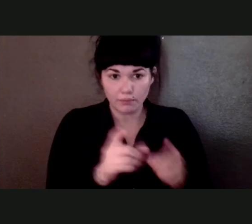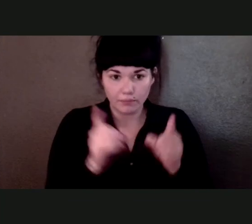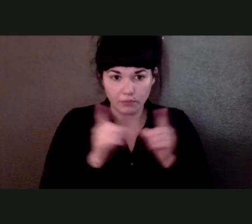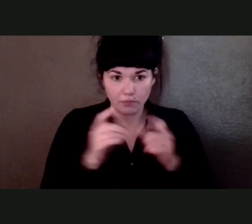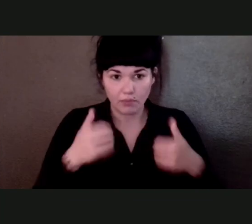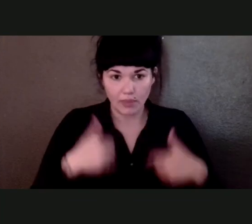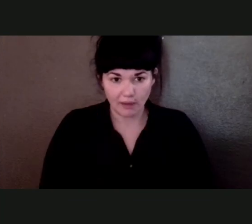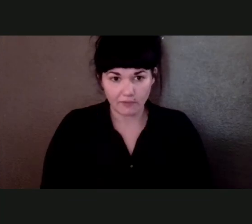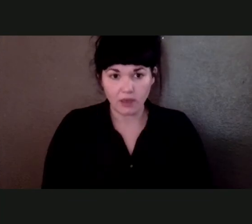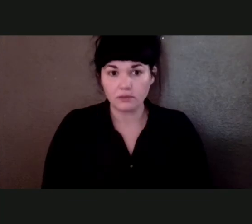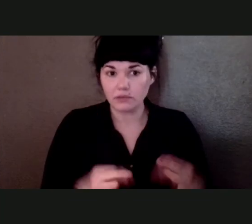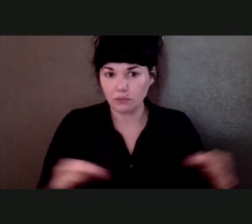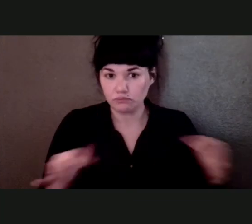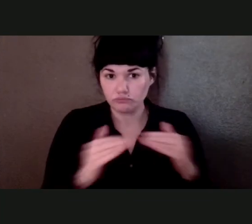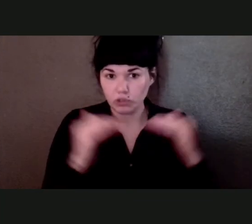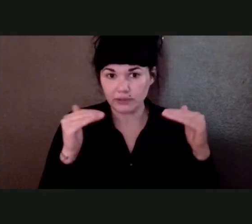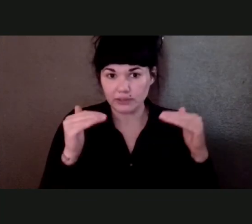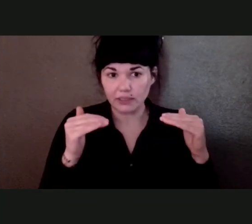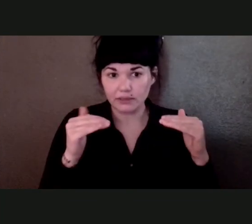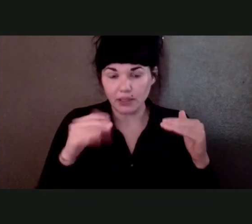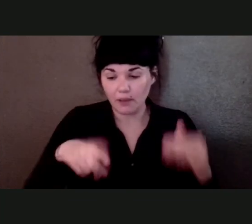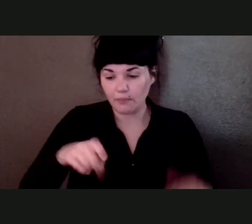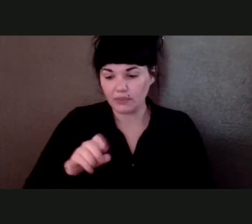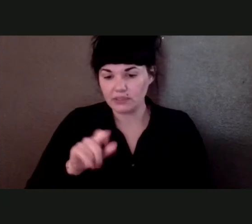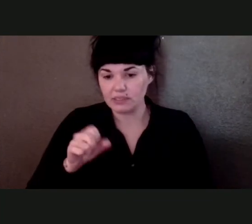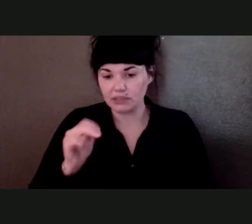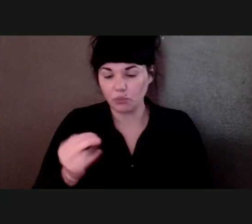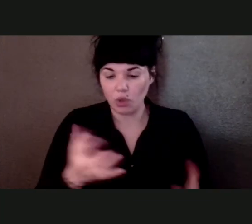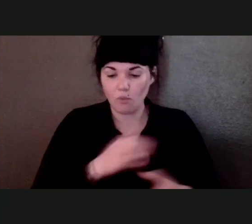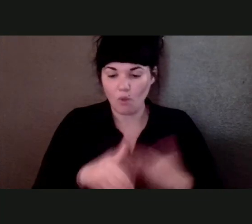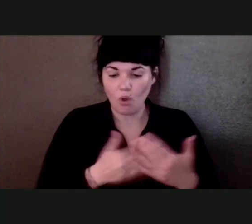everyone to sign. And that can be viewed at